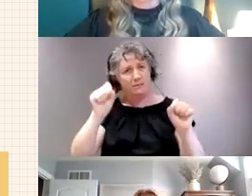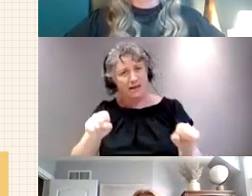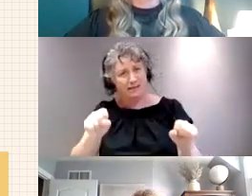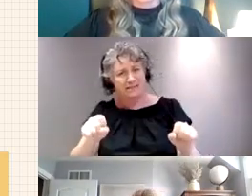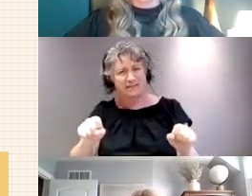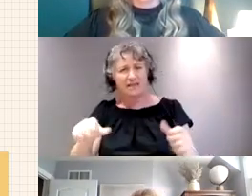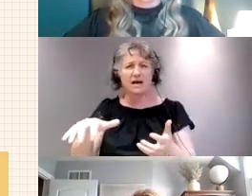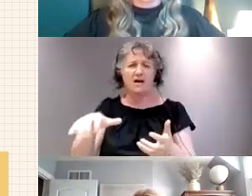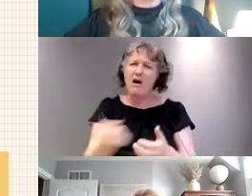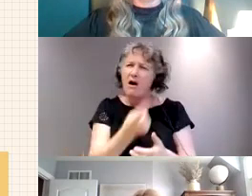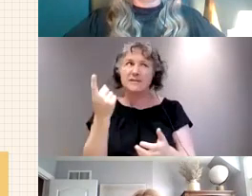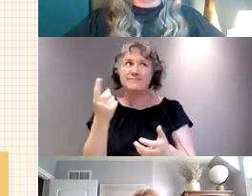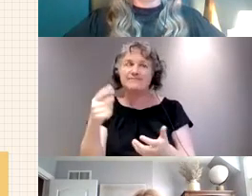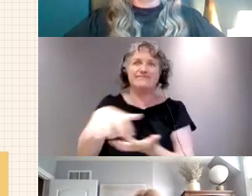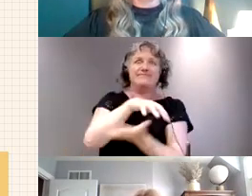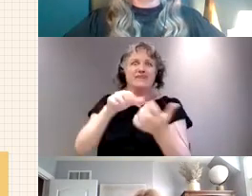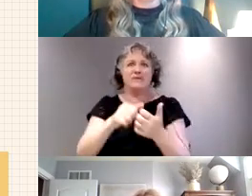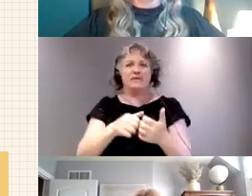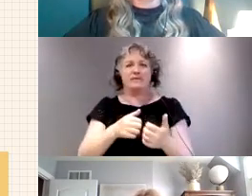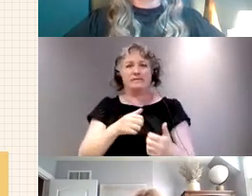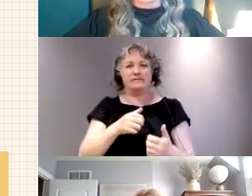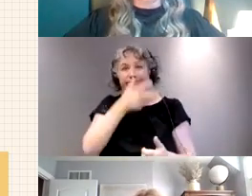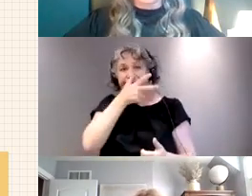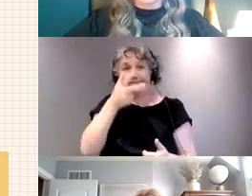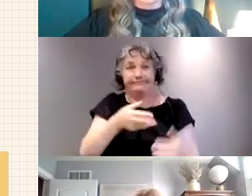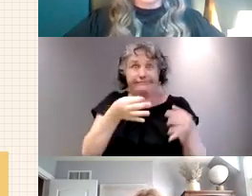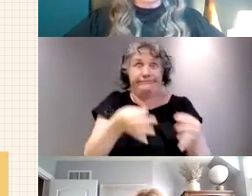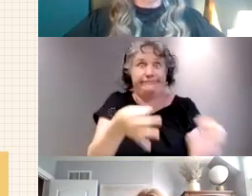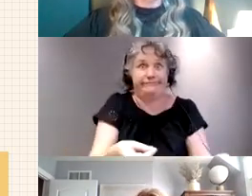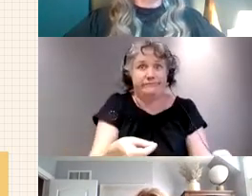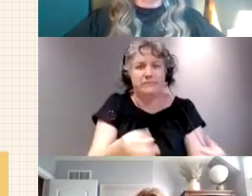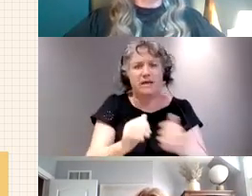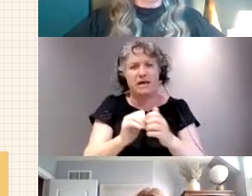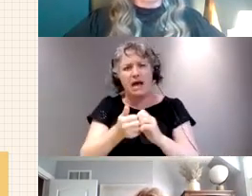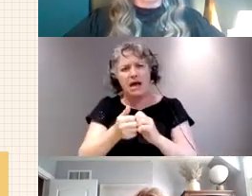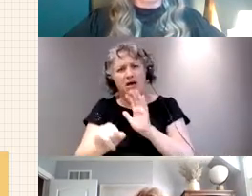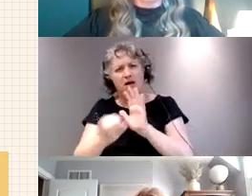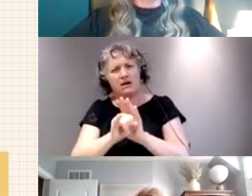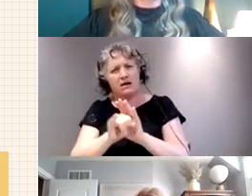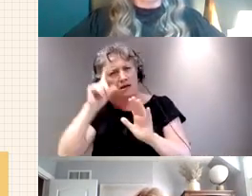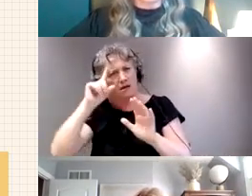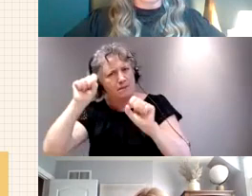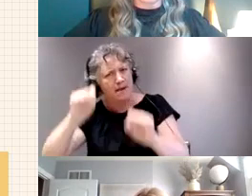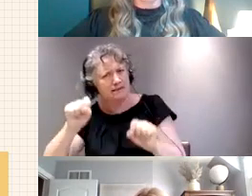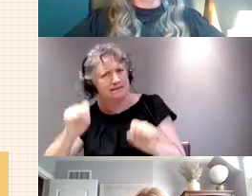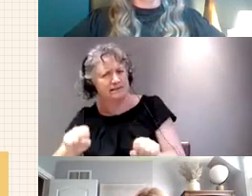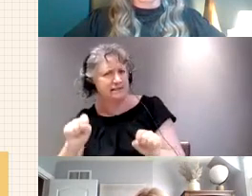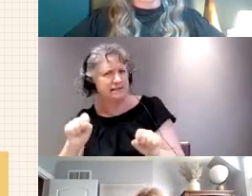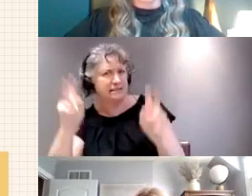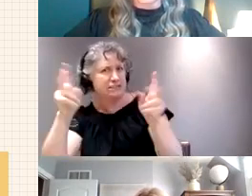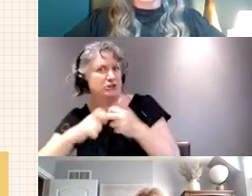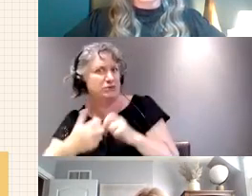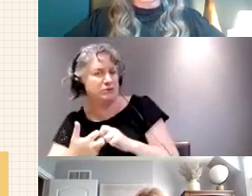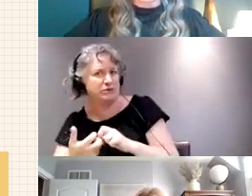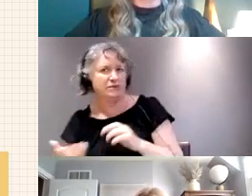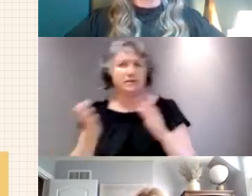making, right? And what is showing you that there's a capacity issue? And is there an agency, a support system that is working with that